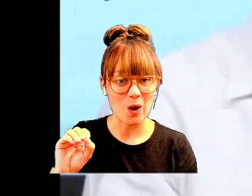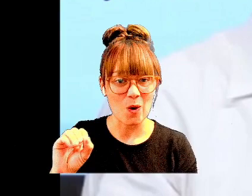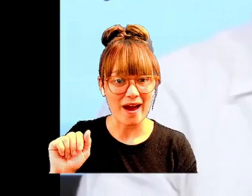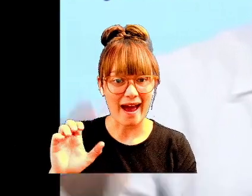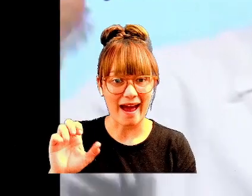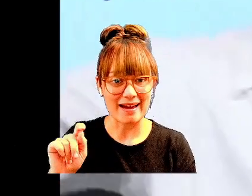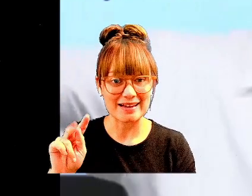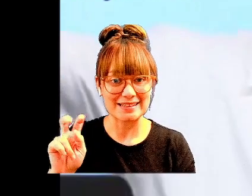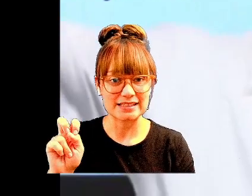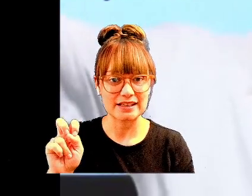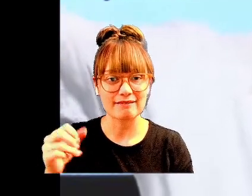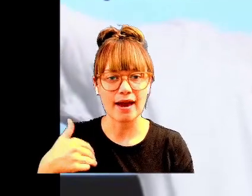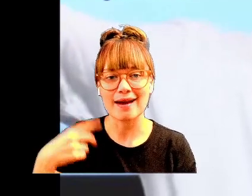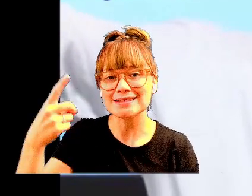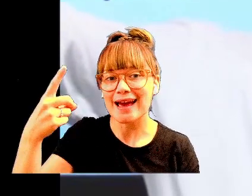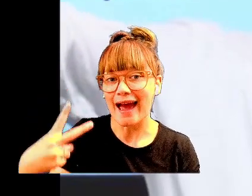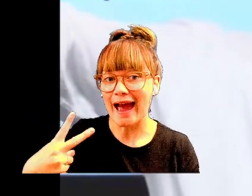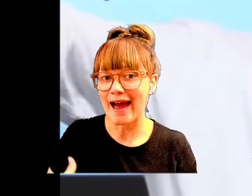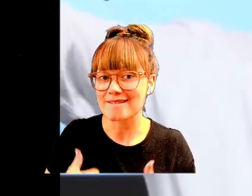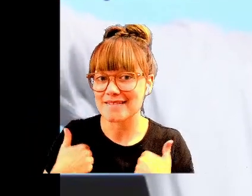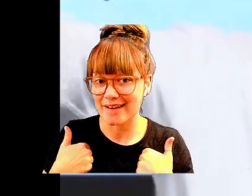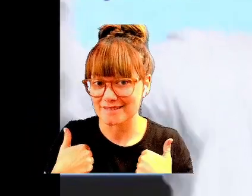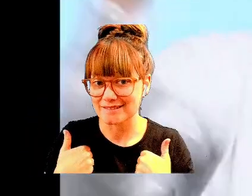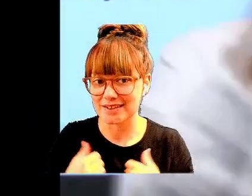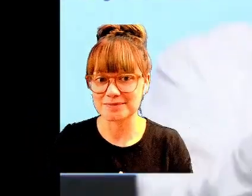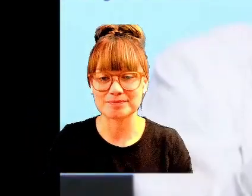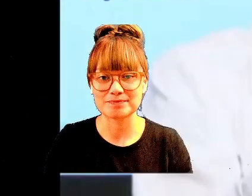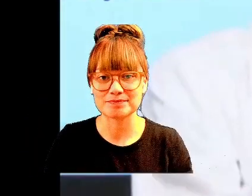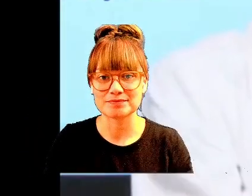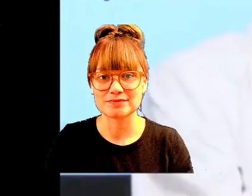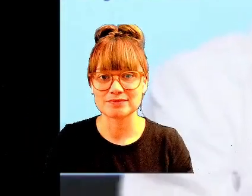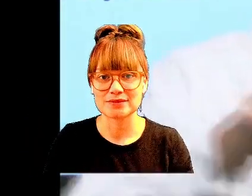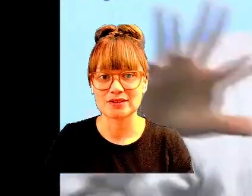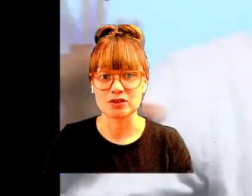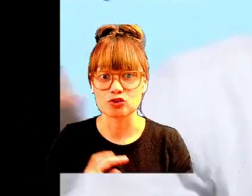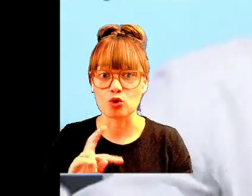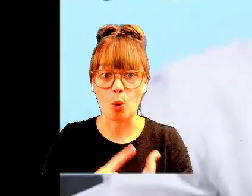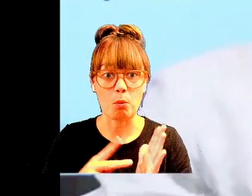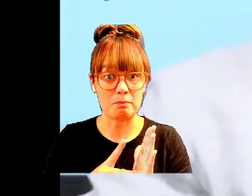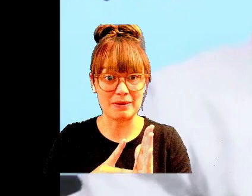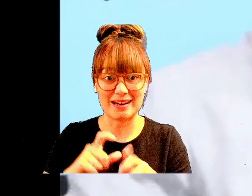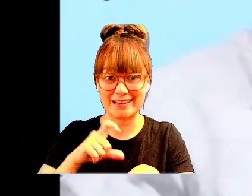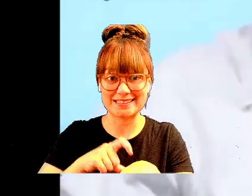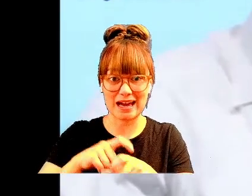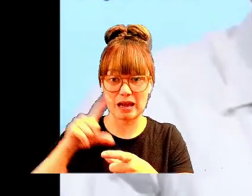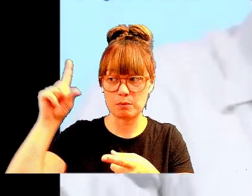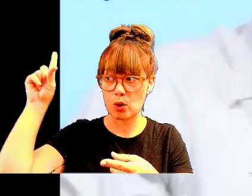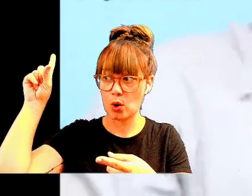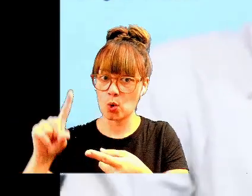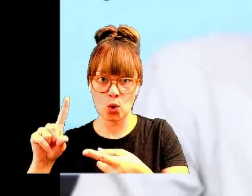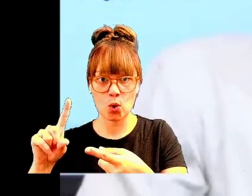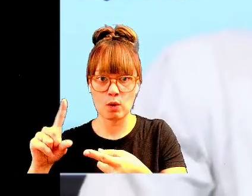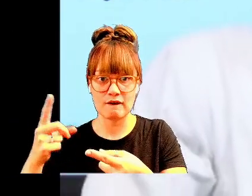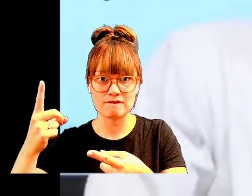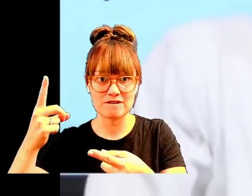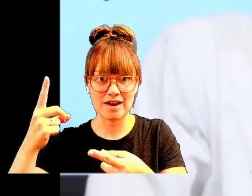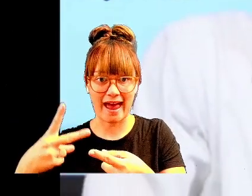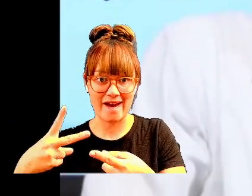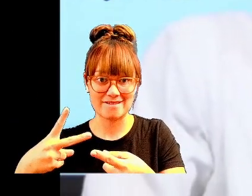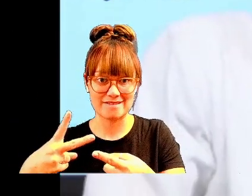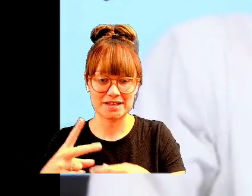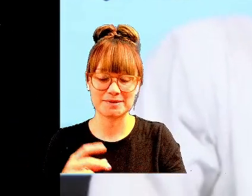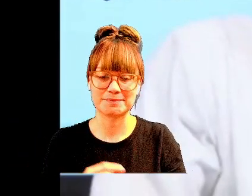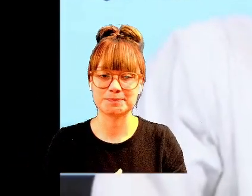half-life, meaning it takes a certain amount of time for half of the substance to go away. Now,